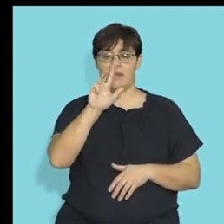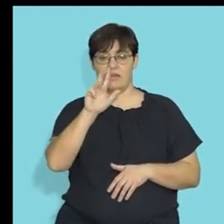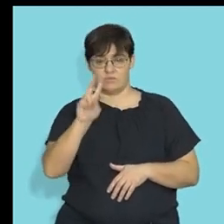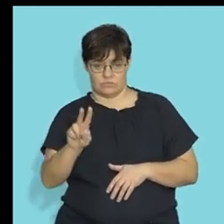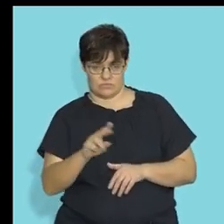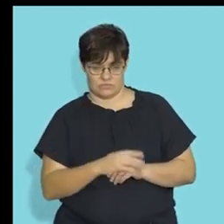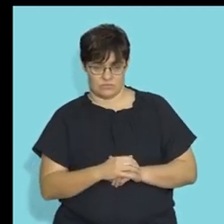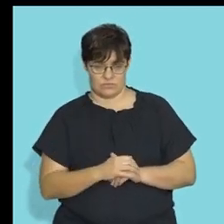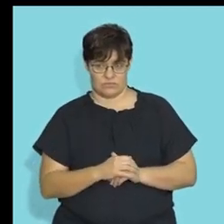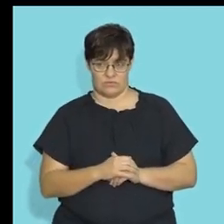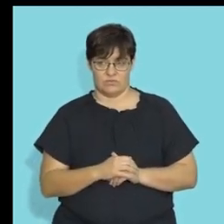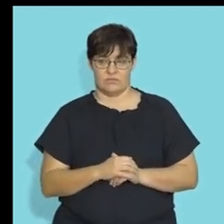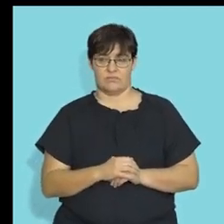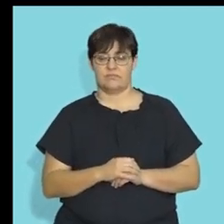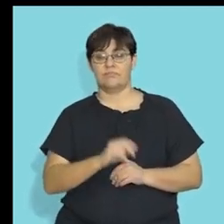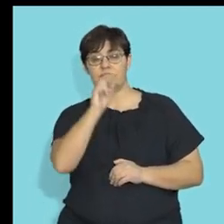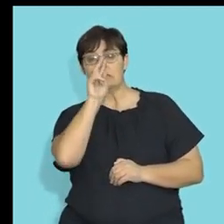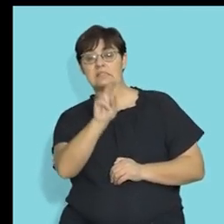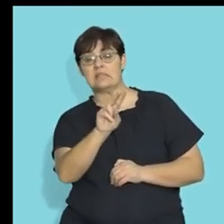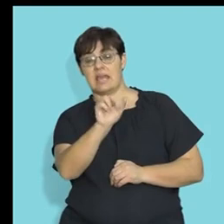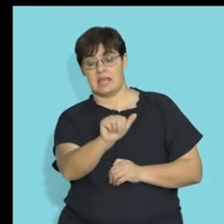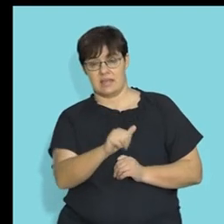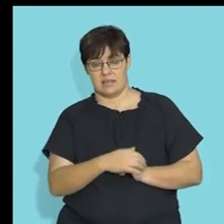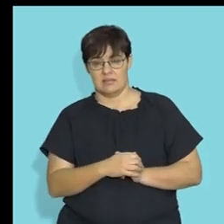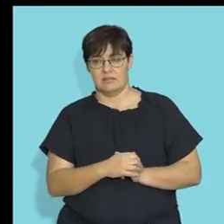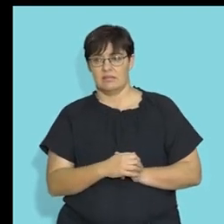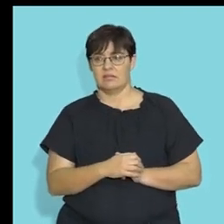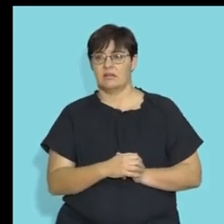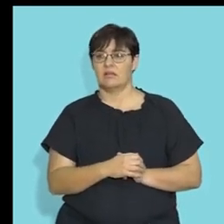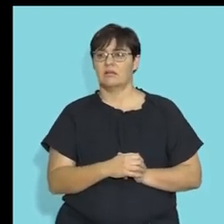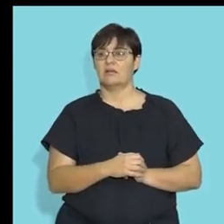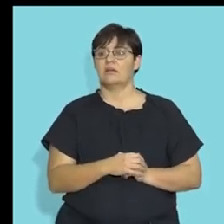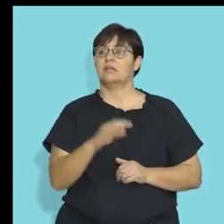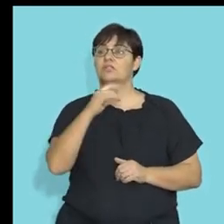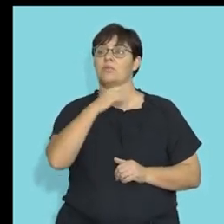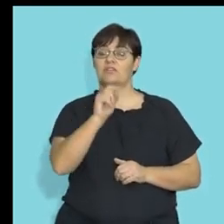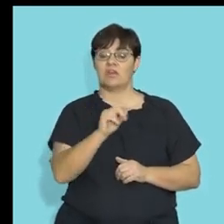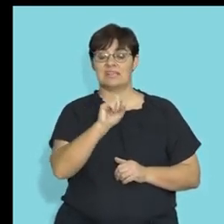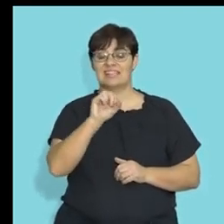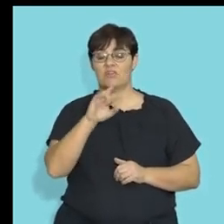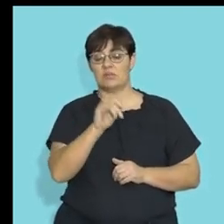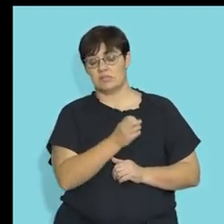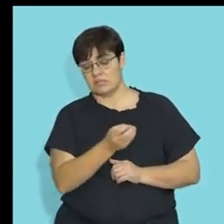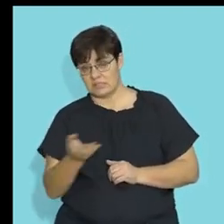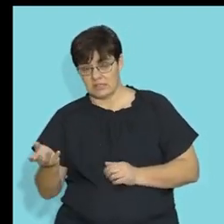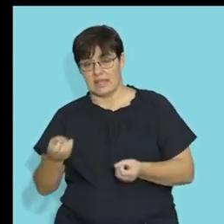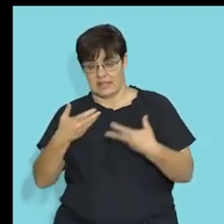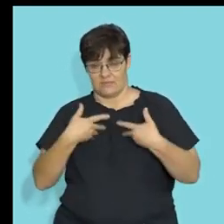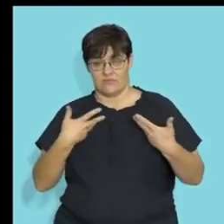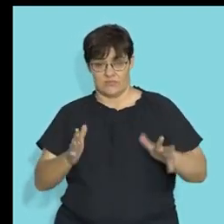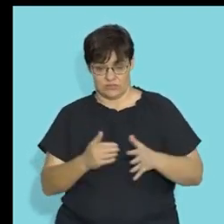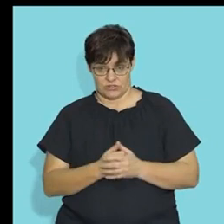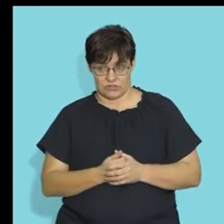8,192. Let's look at A. So we are given the actual geometric